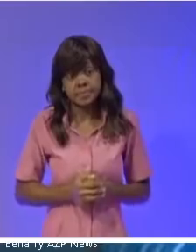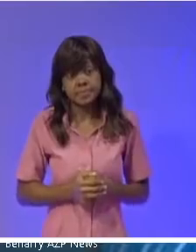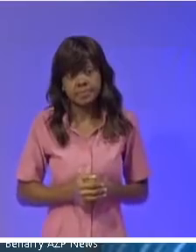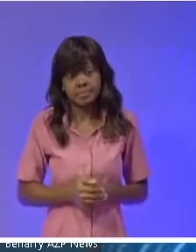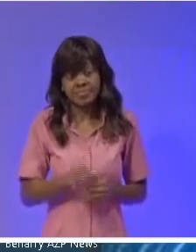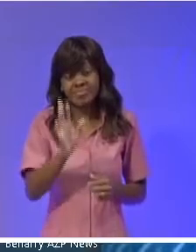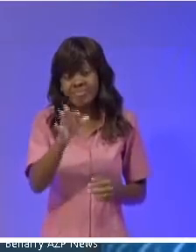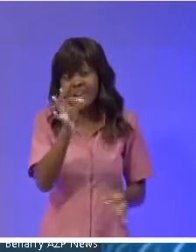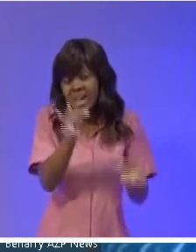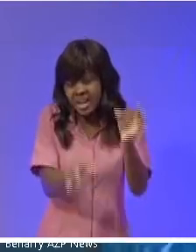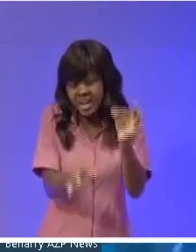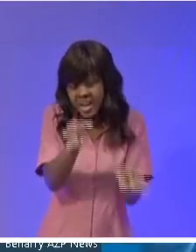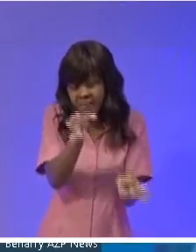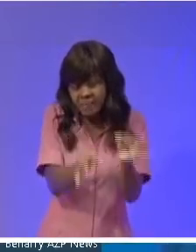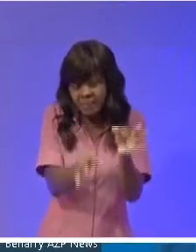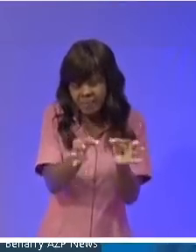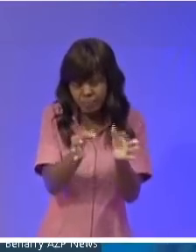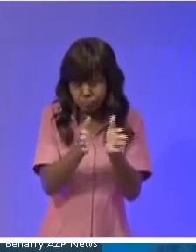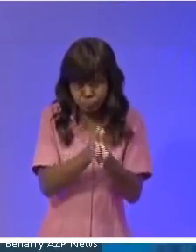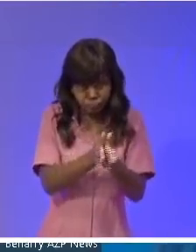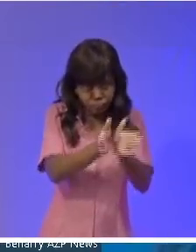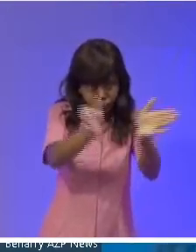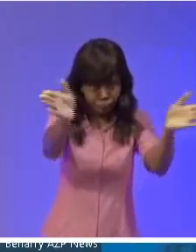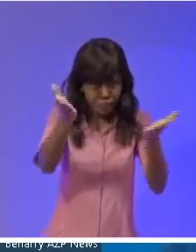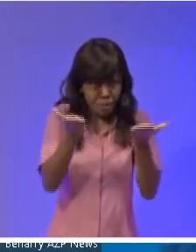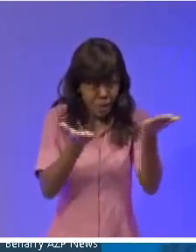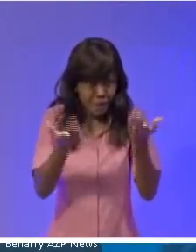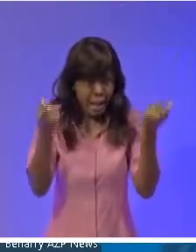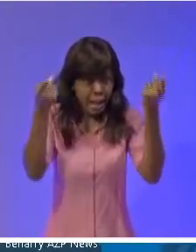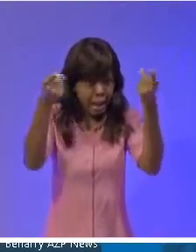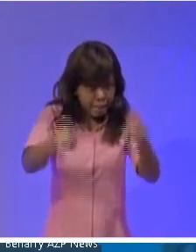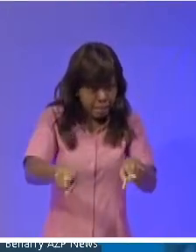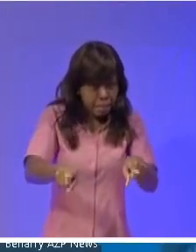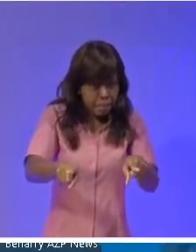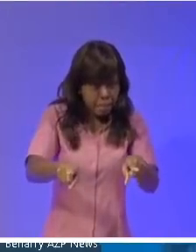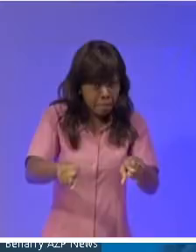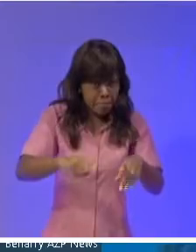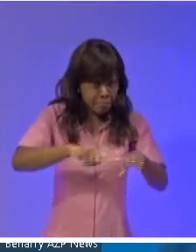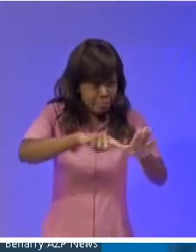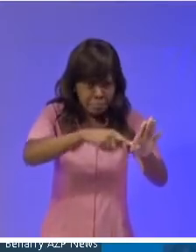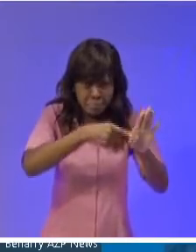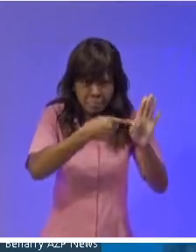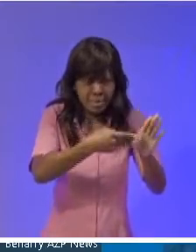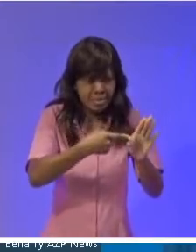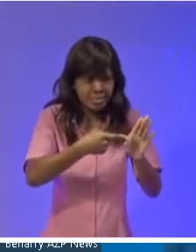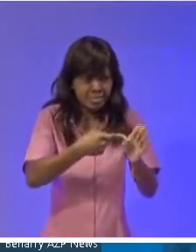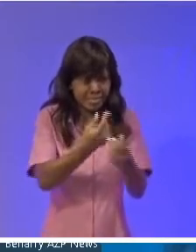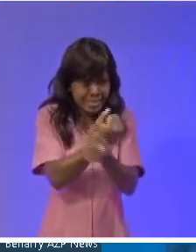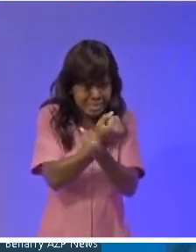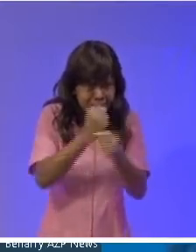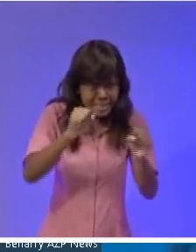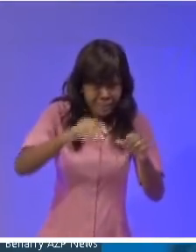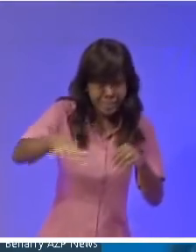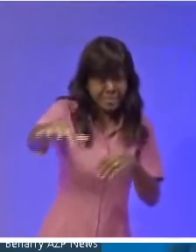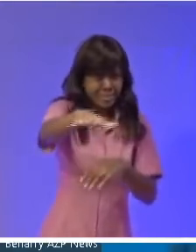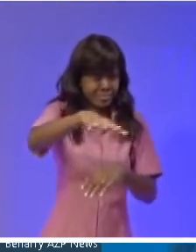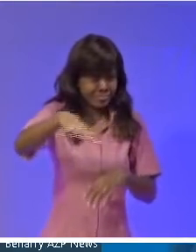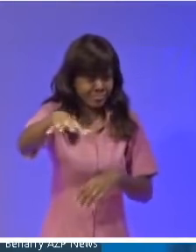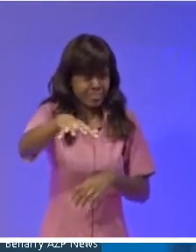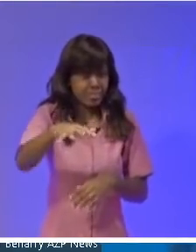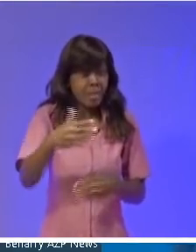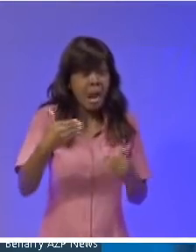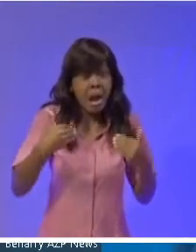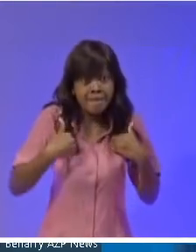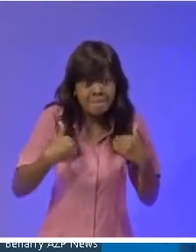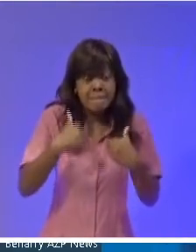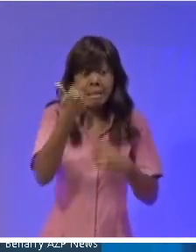very shortly and we still have unvaccinated nurses, healthcare workers, etc., is there any plan the ministry has now to put